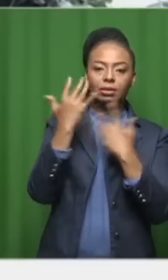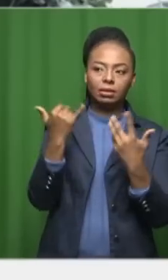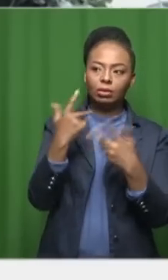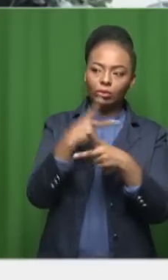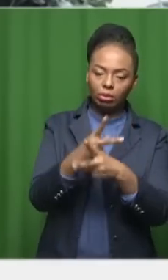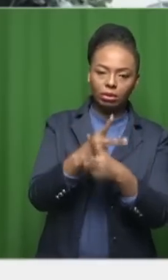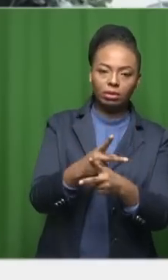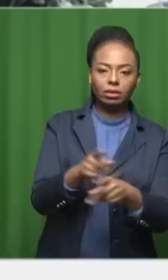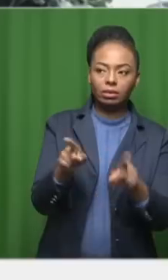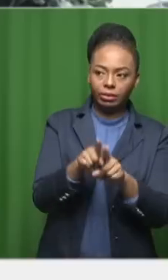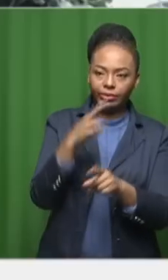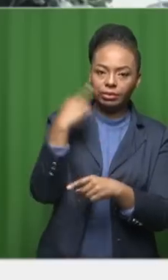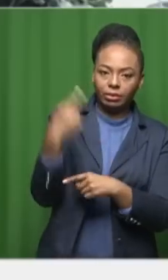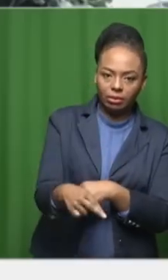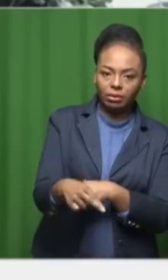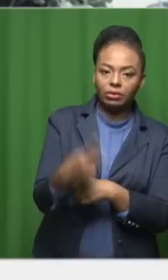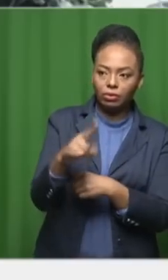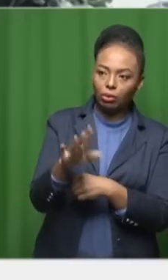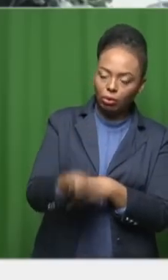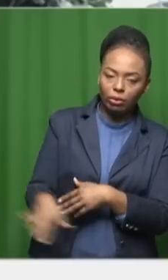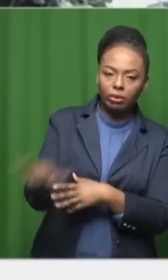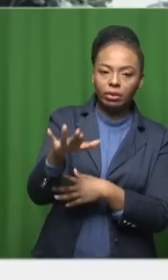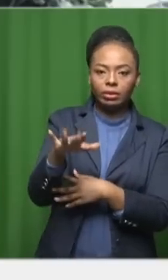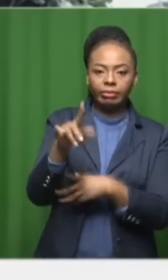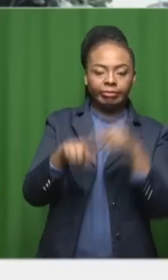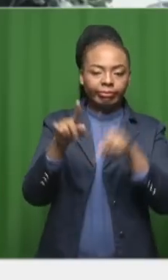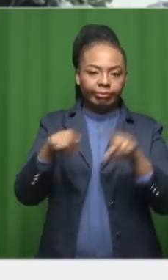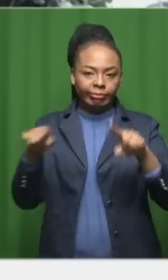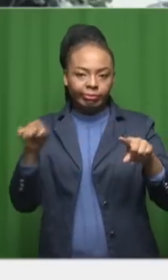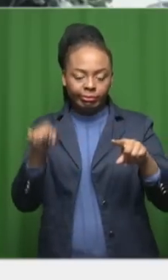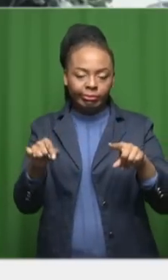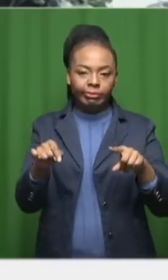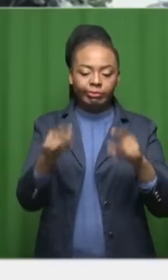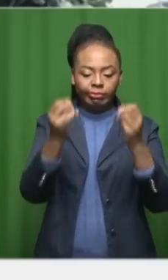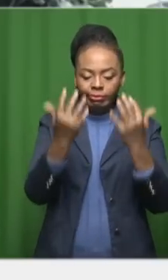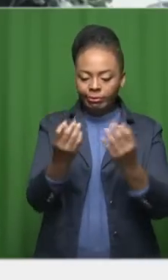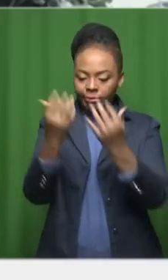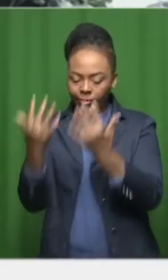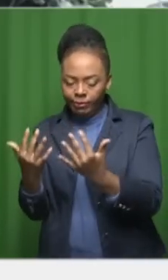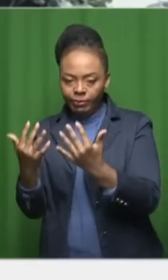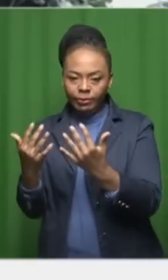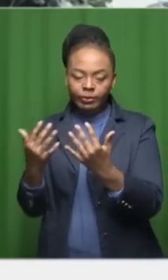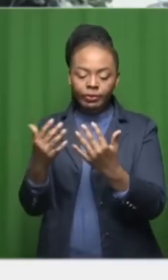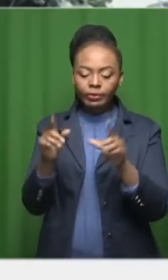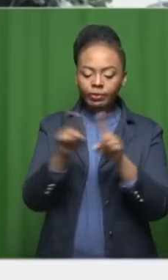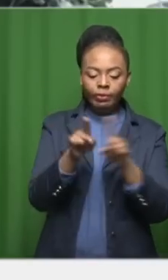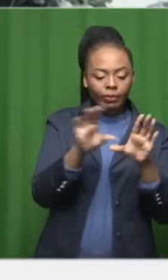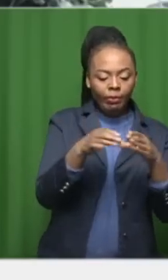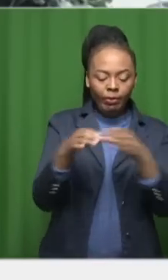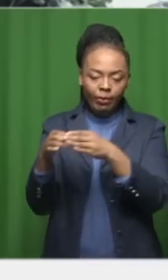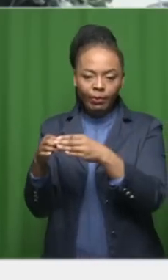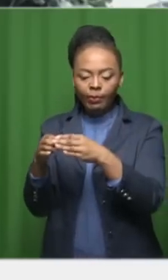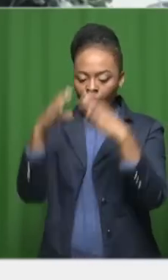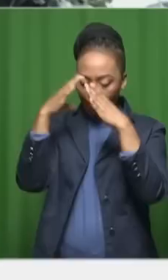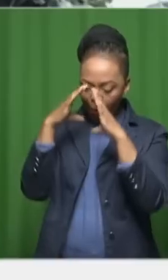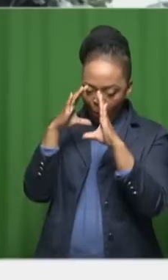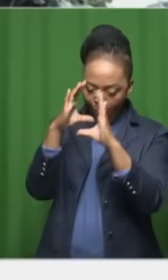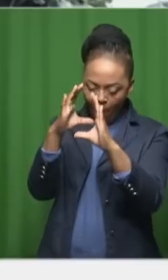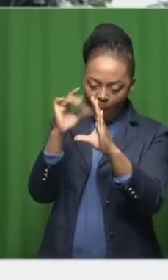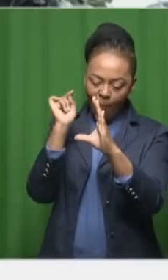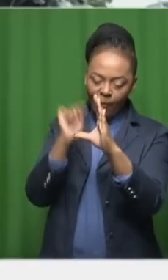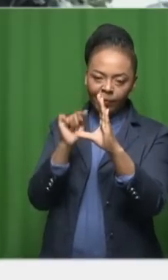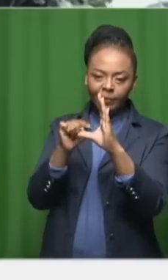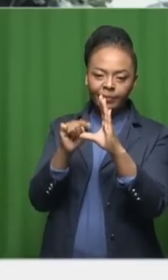this is also a reality for the rest of the value chain players. So my sense is that our focus should be